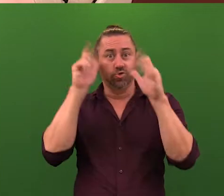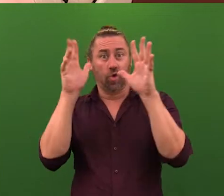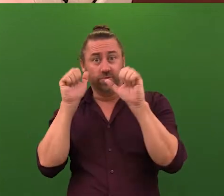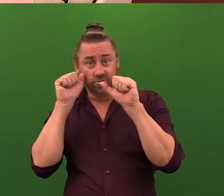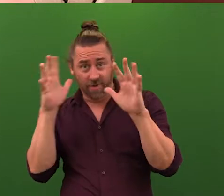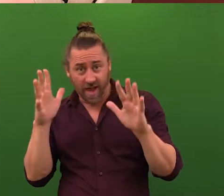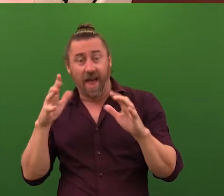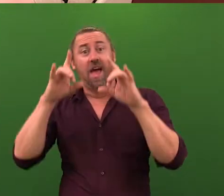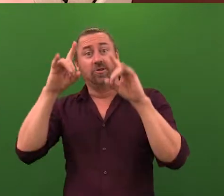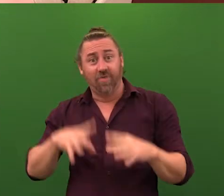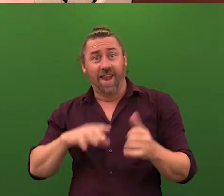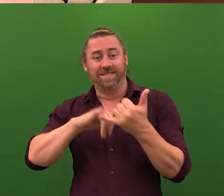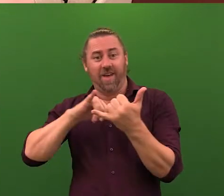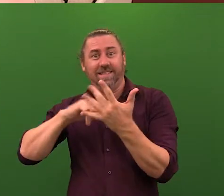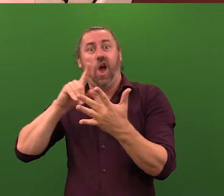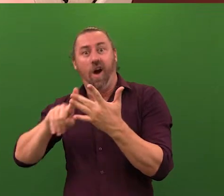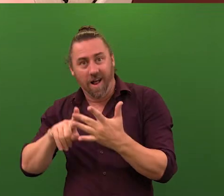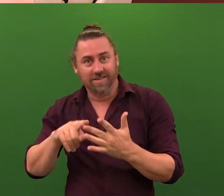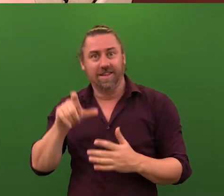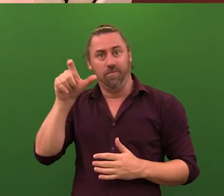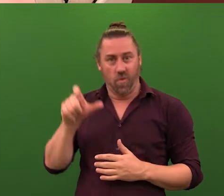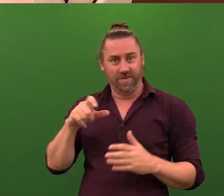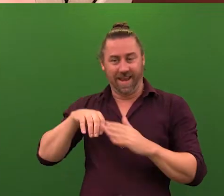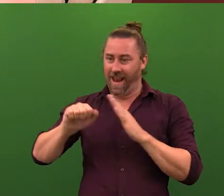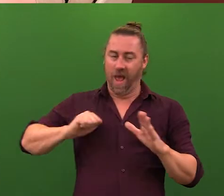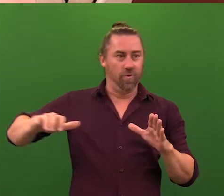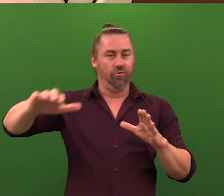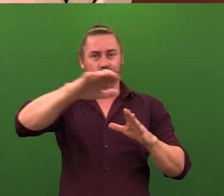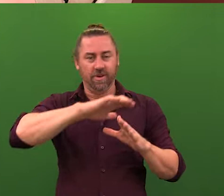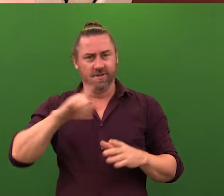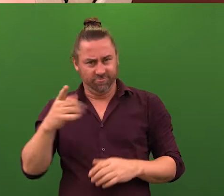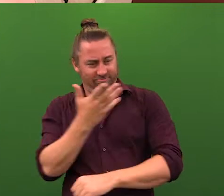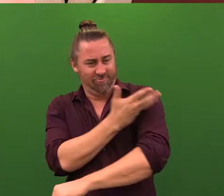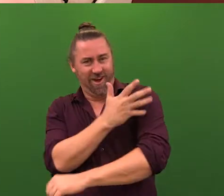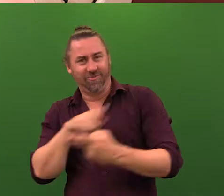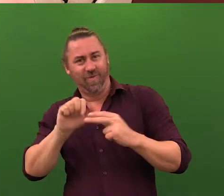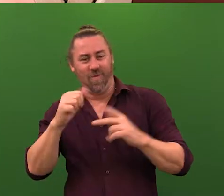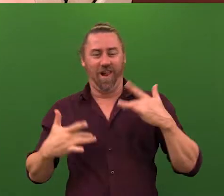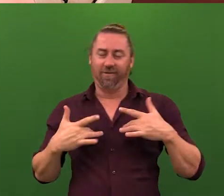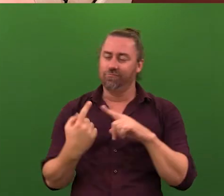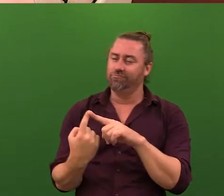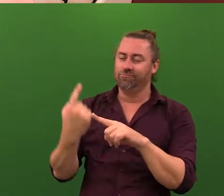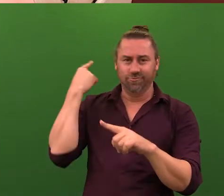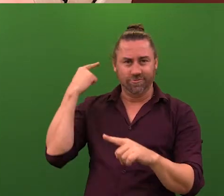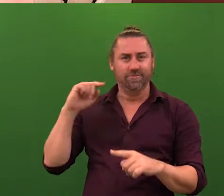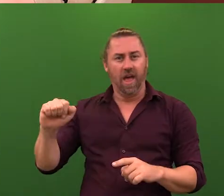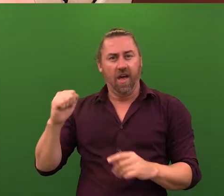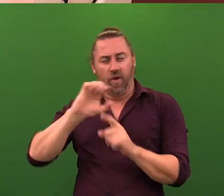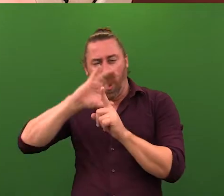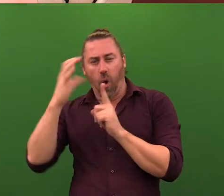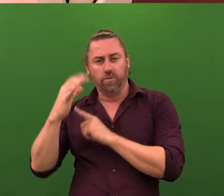Strait and Australian South Sea Islander man from our region. How does your strong cultural upbringing inform your